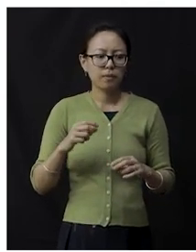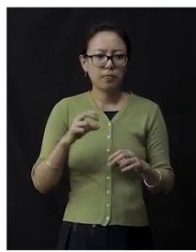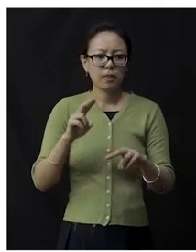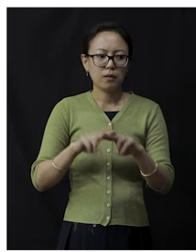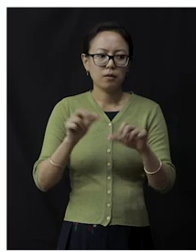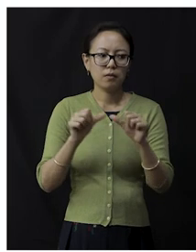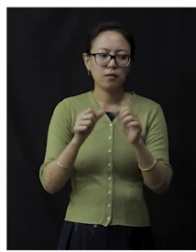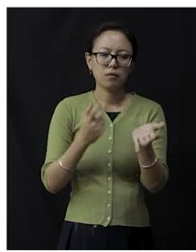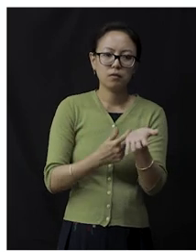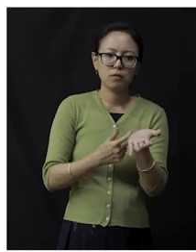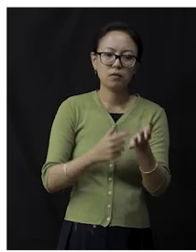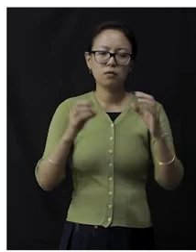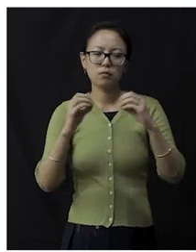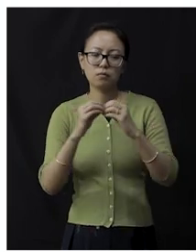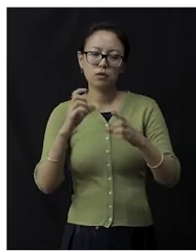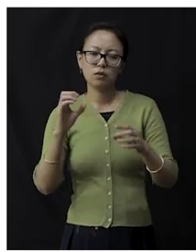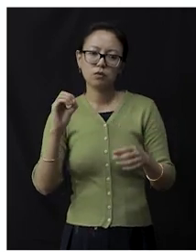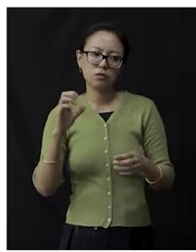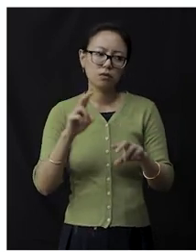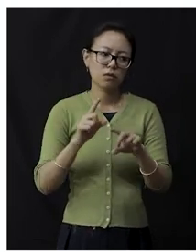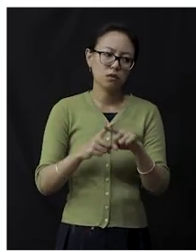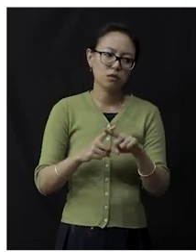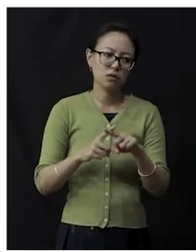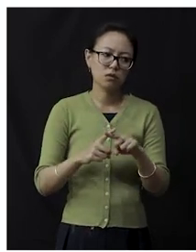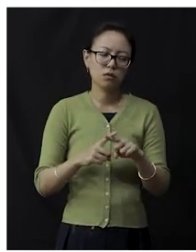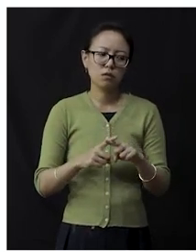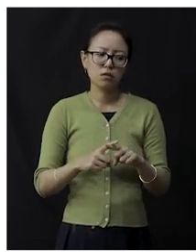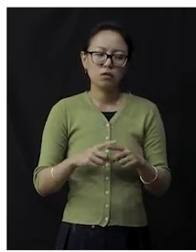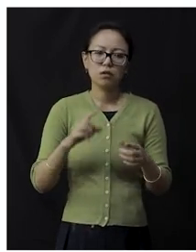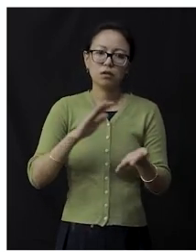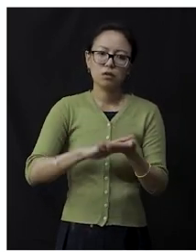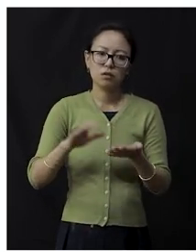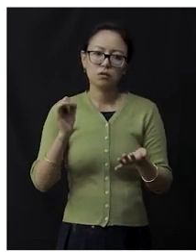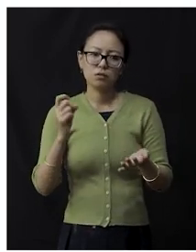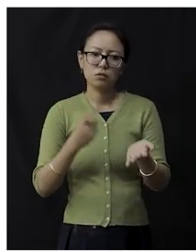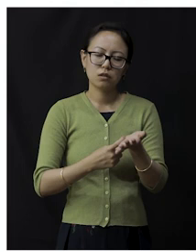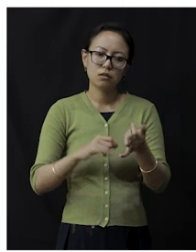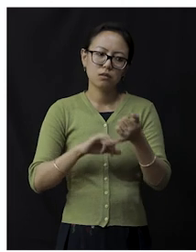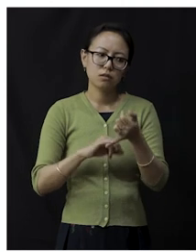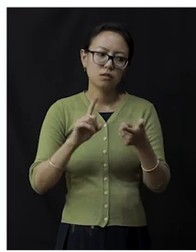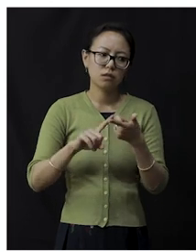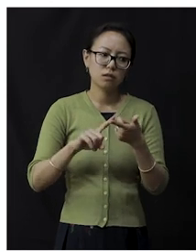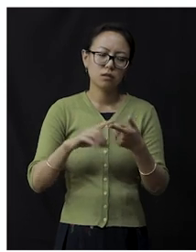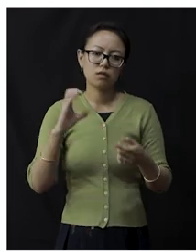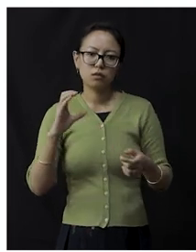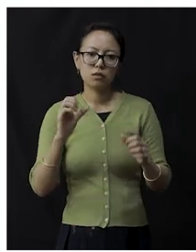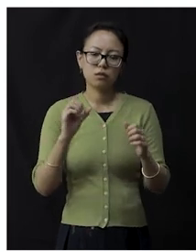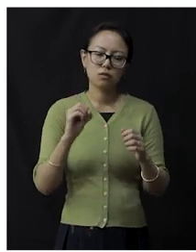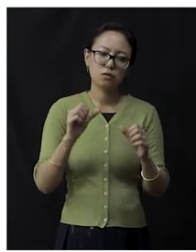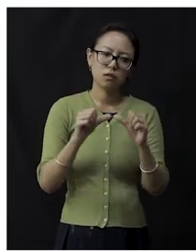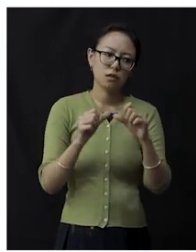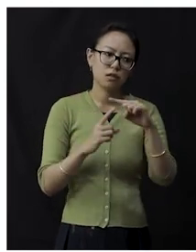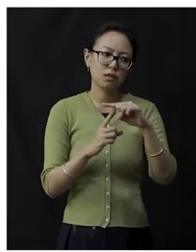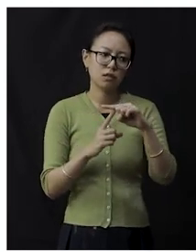horse, and coat. We all know letter B is the first one, so box. Then comes letter C, coat.